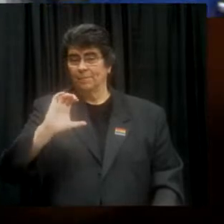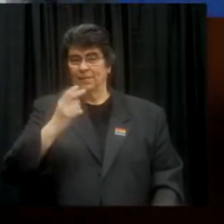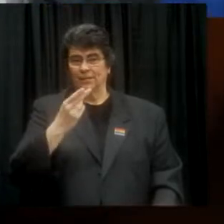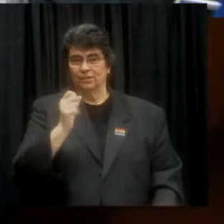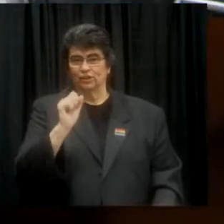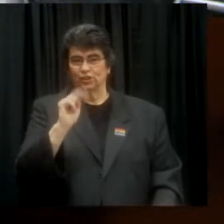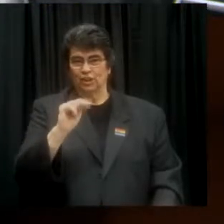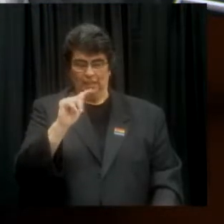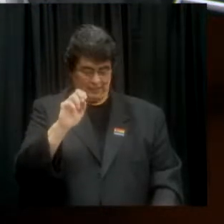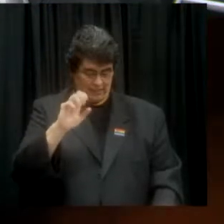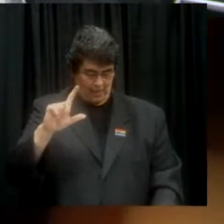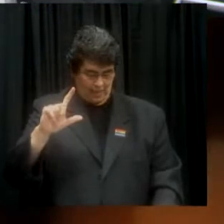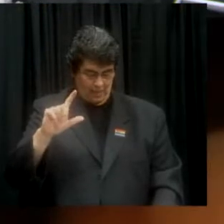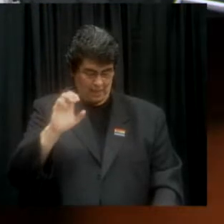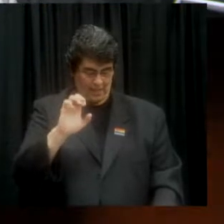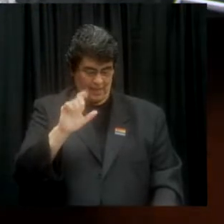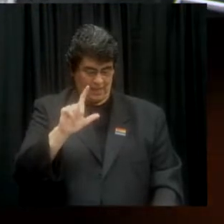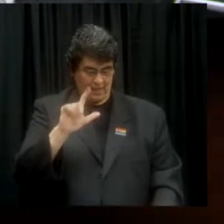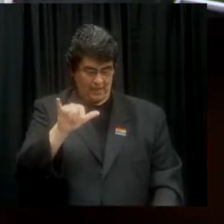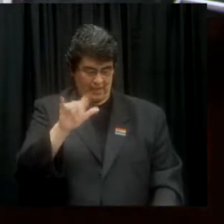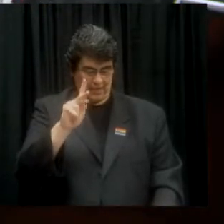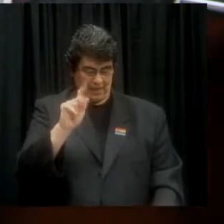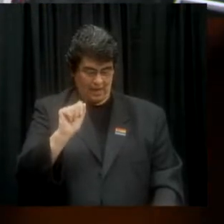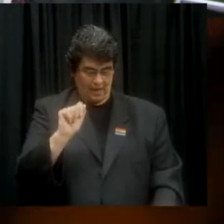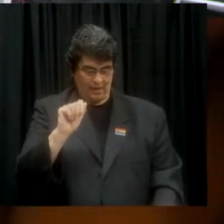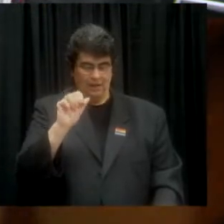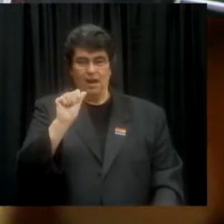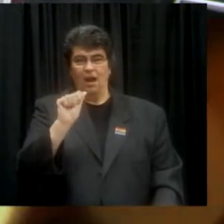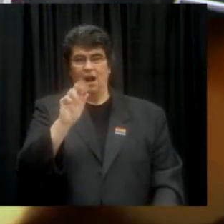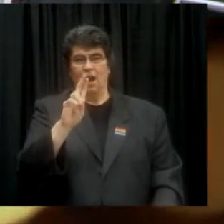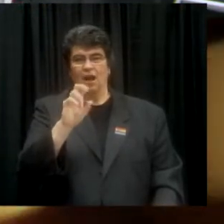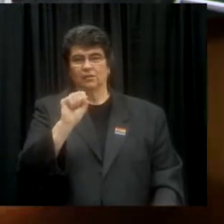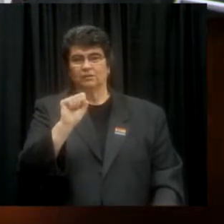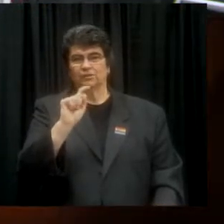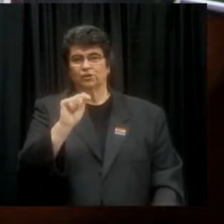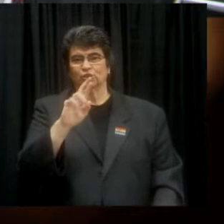Elise! Chantel Alika Austria.